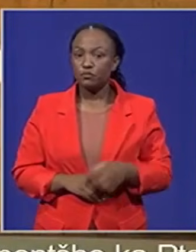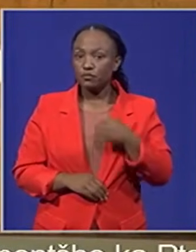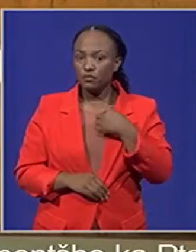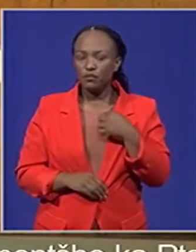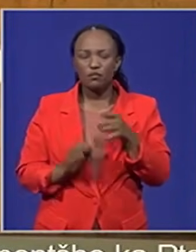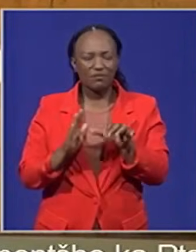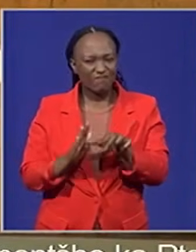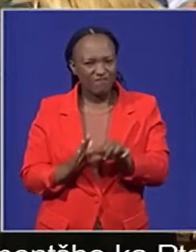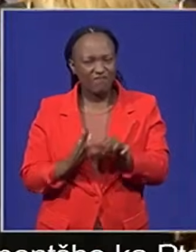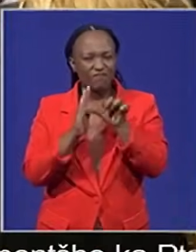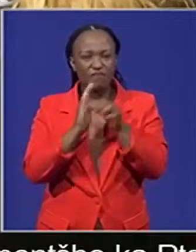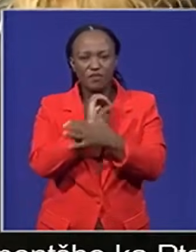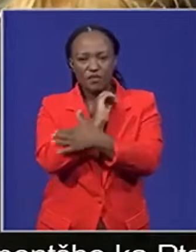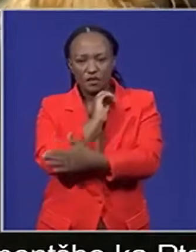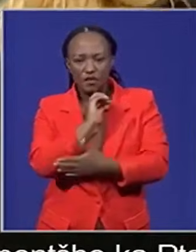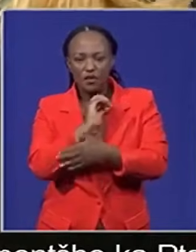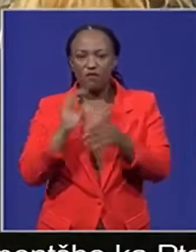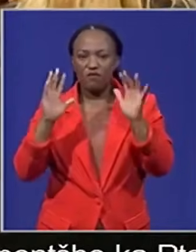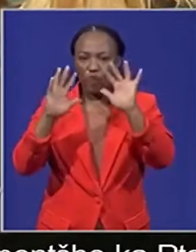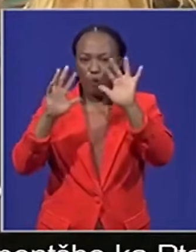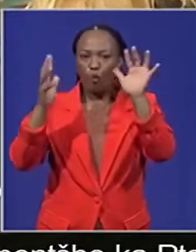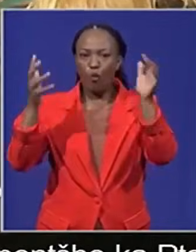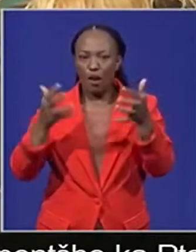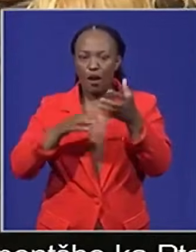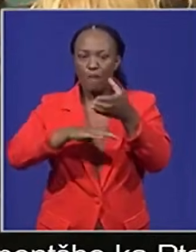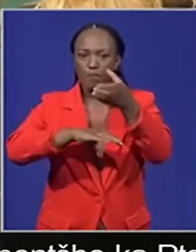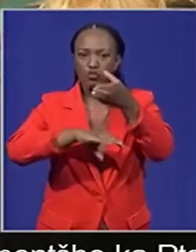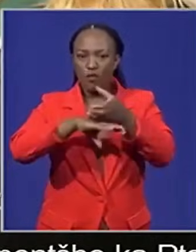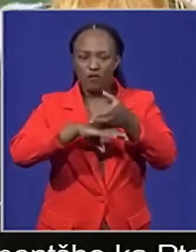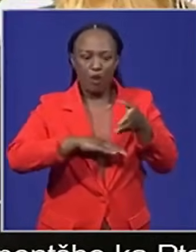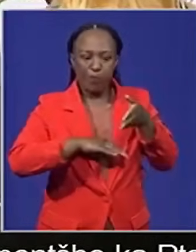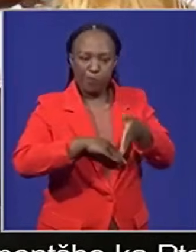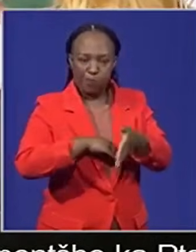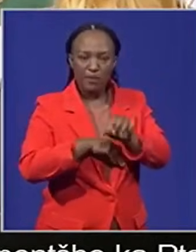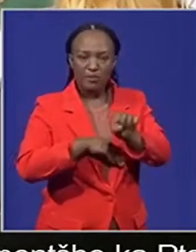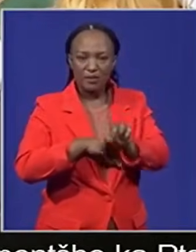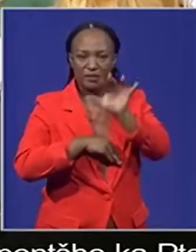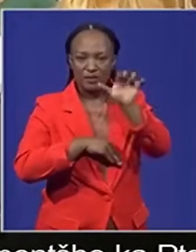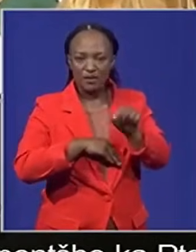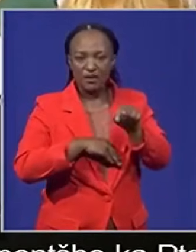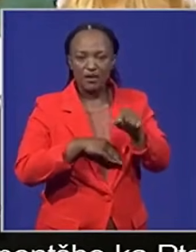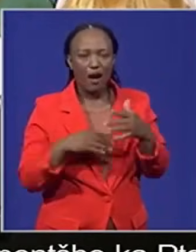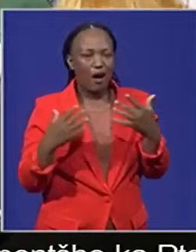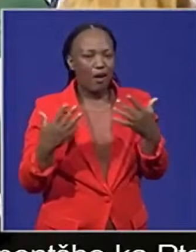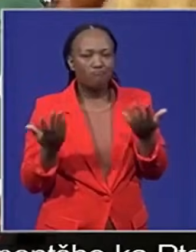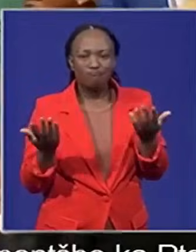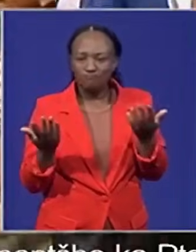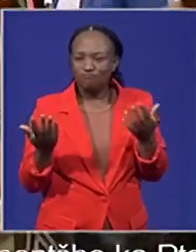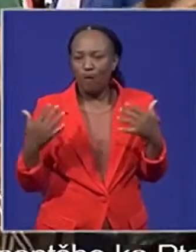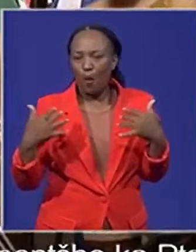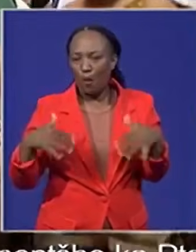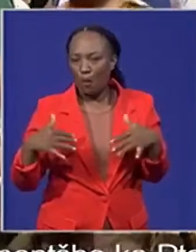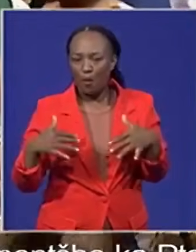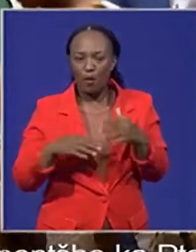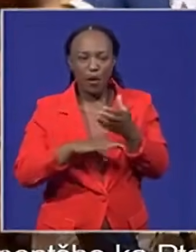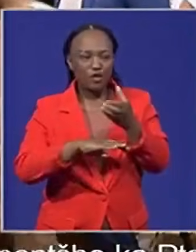nation to have the World Cup trophy here in South Africa, and I find it befitting, that the